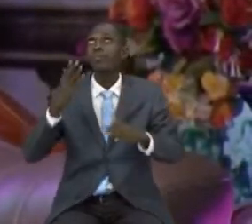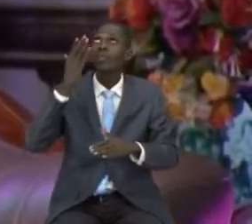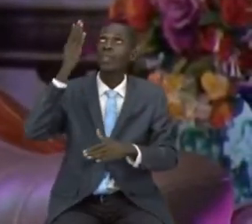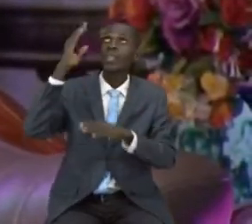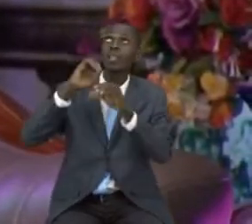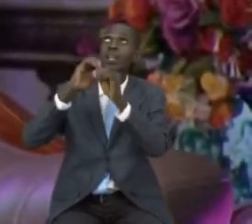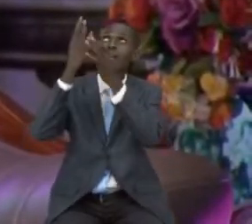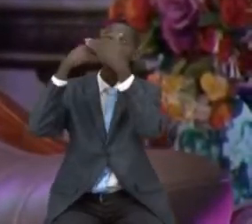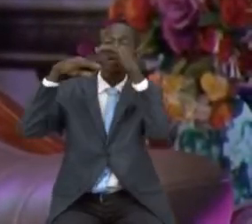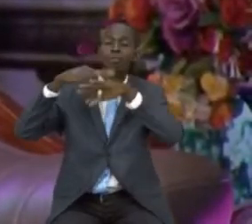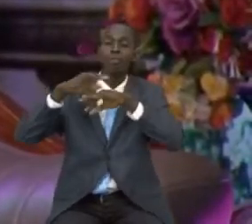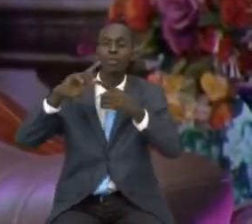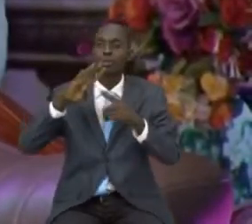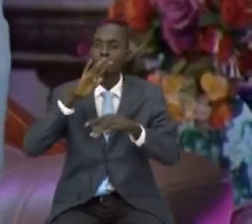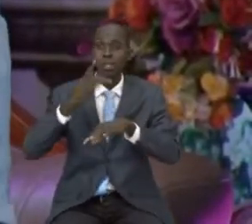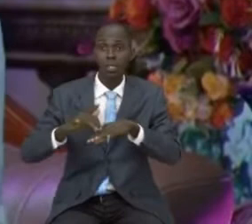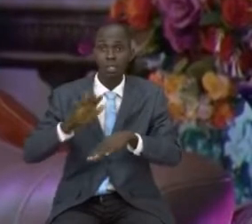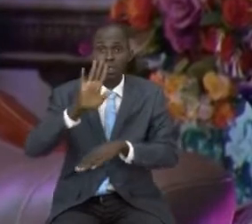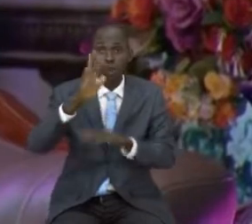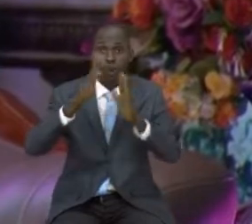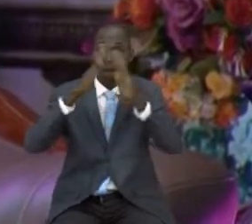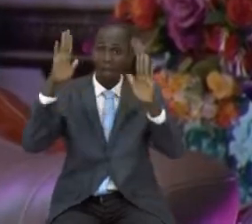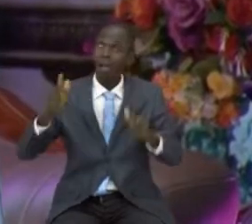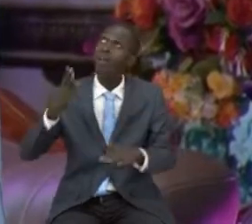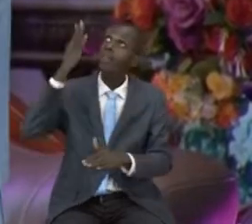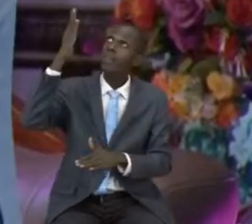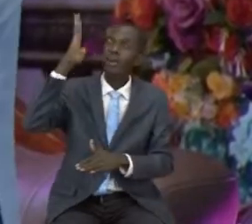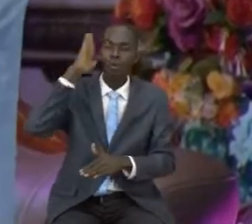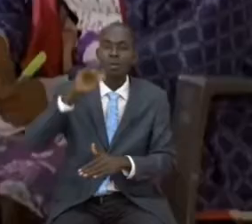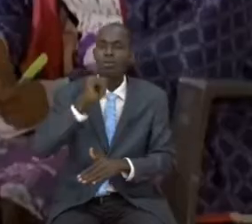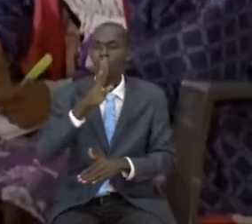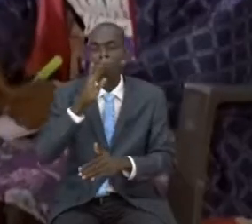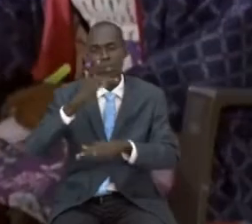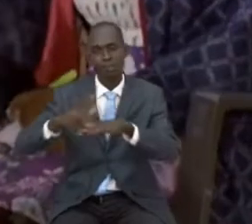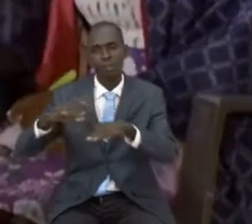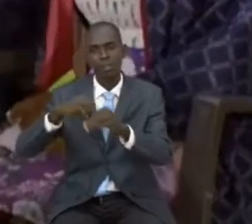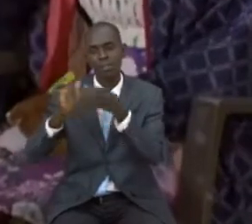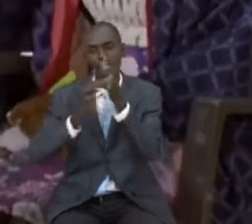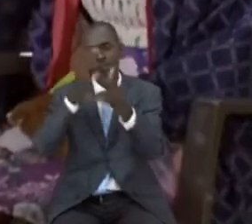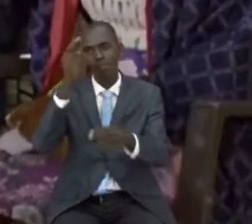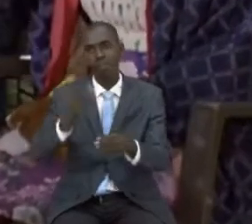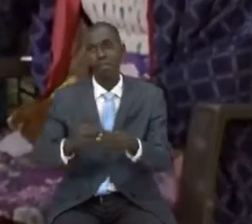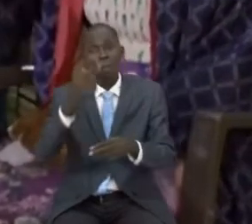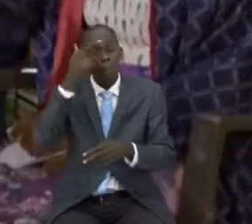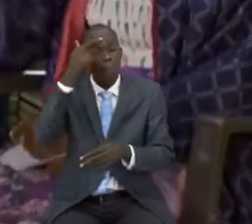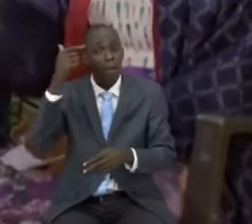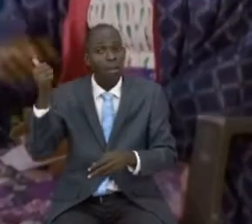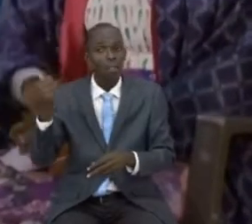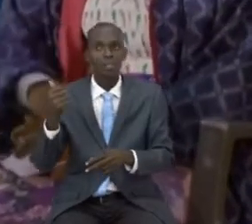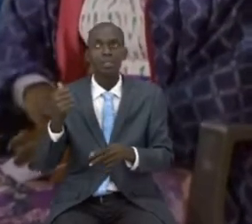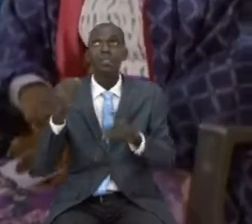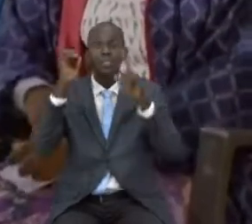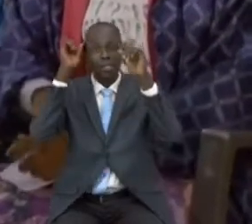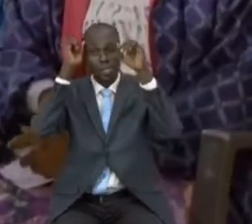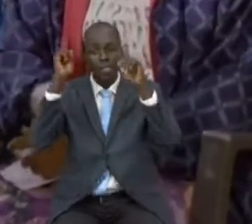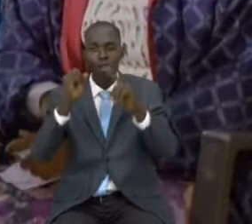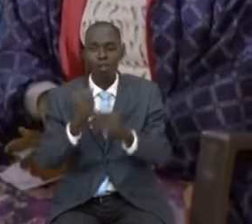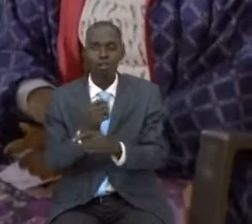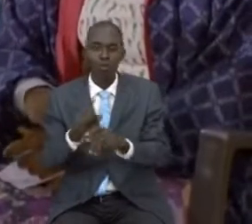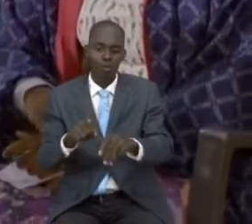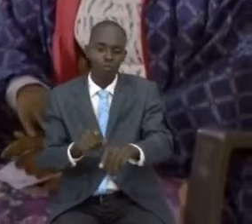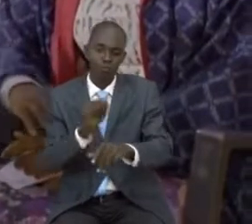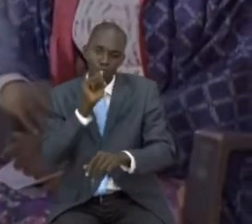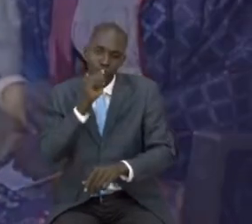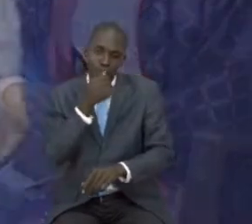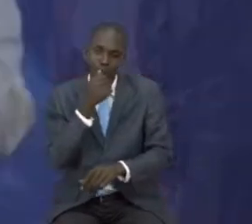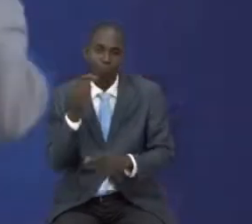be vacant. Your place in heaven will not be vacant. Because he is long suffering towards what?